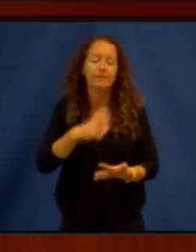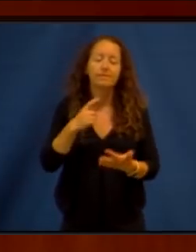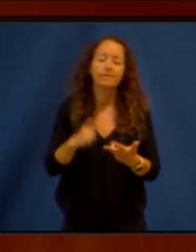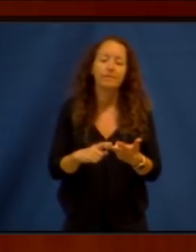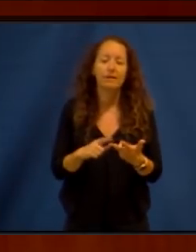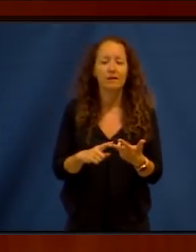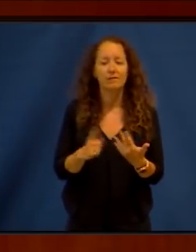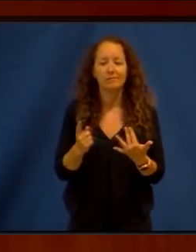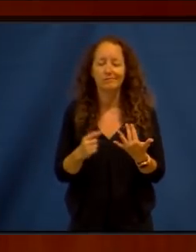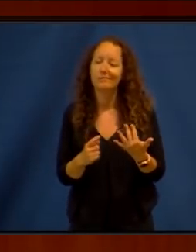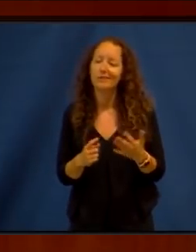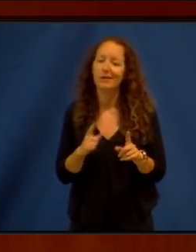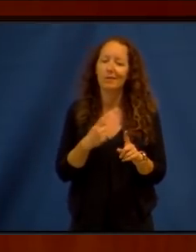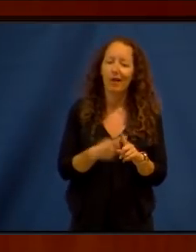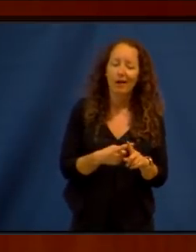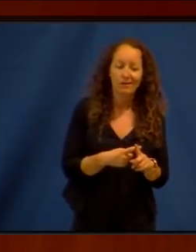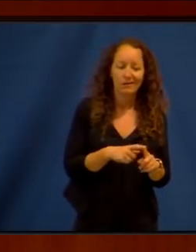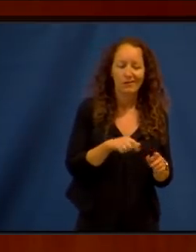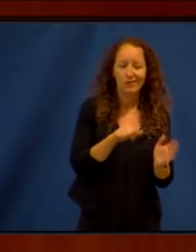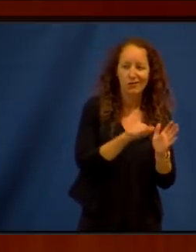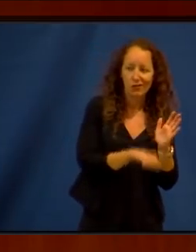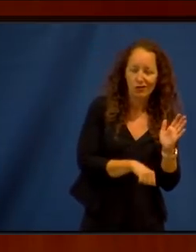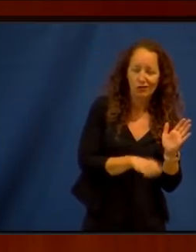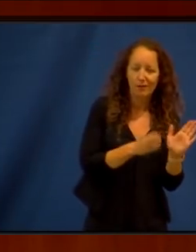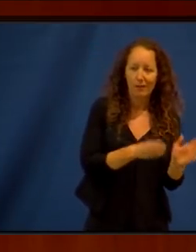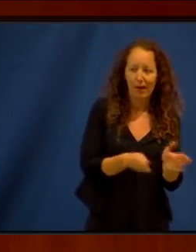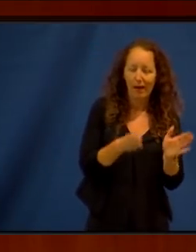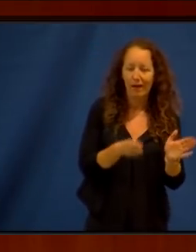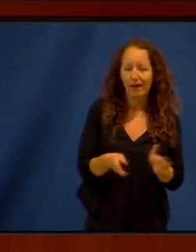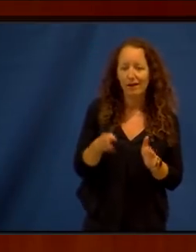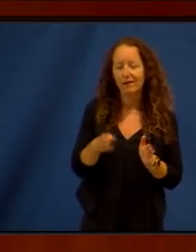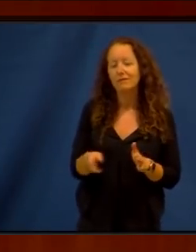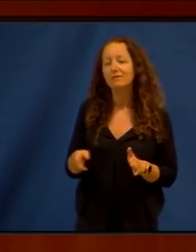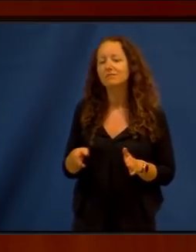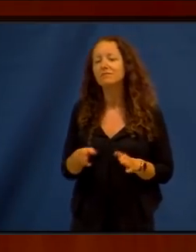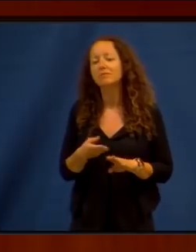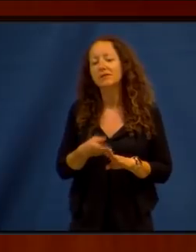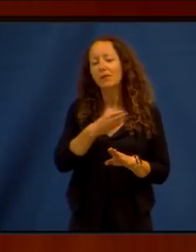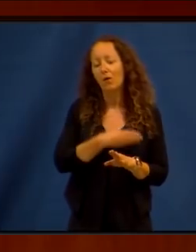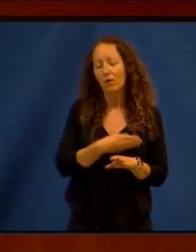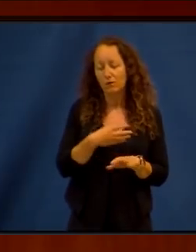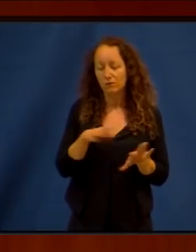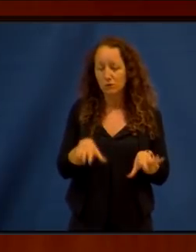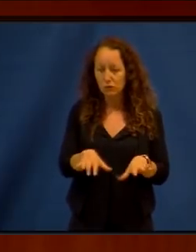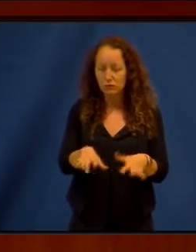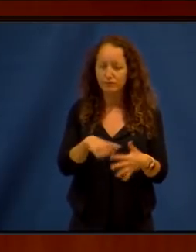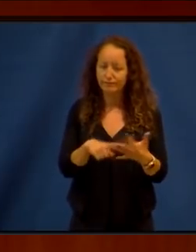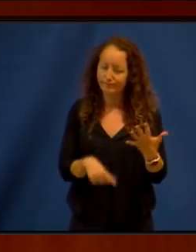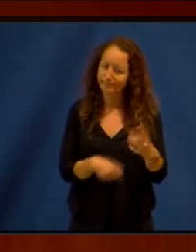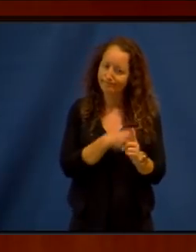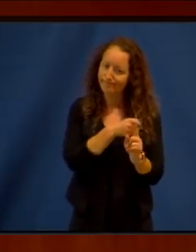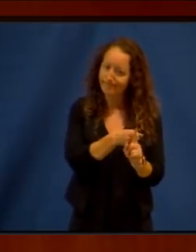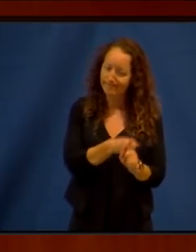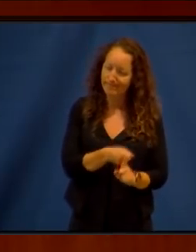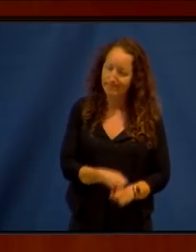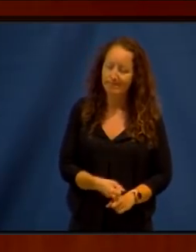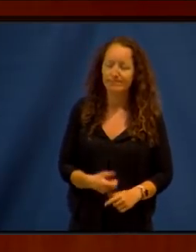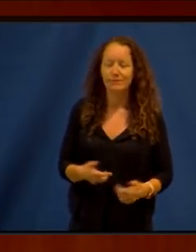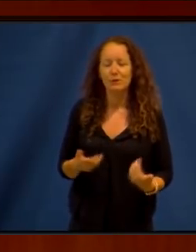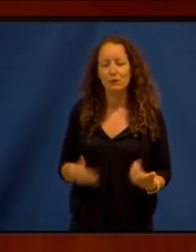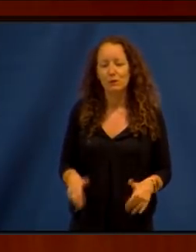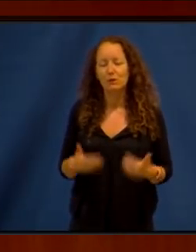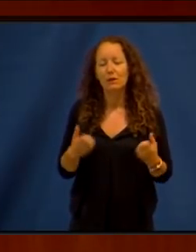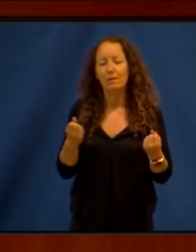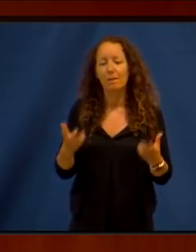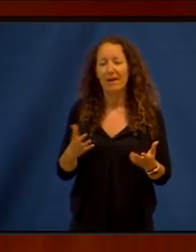cases that have to be worked up to be prepared for those patients to come in. So it is a difficult time for a lot